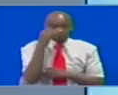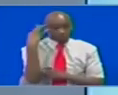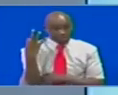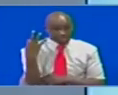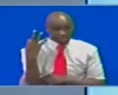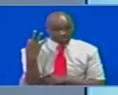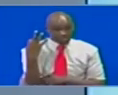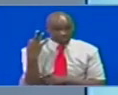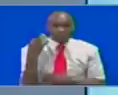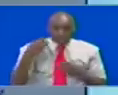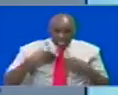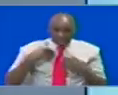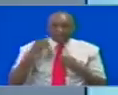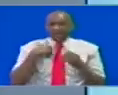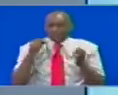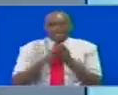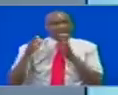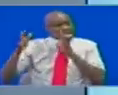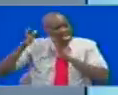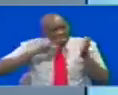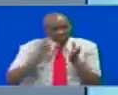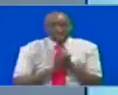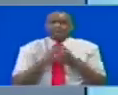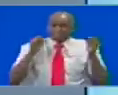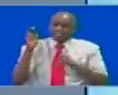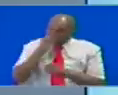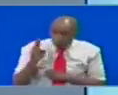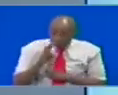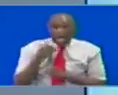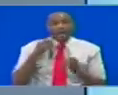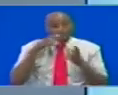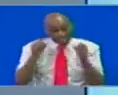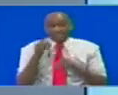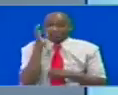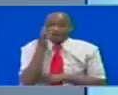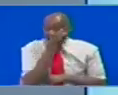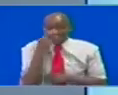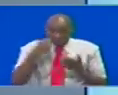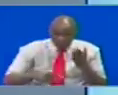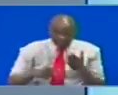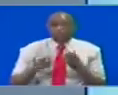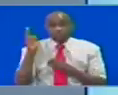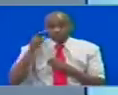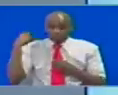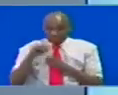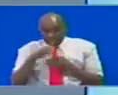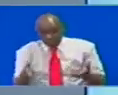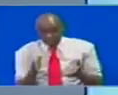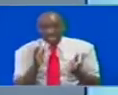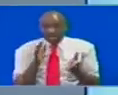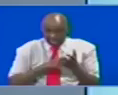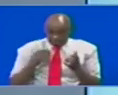2003. There's euphoria in the air. Mwai Kibaki has trounced Uhuru Kenyatta in the election under the